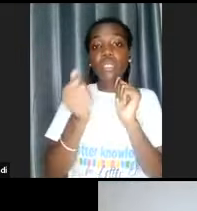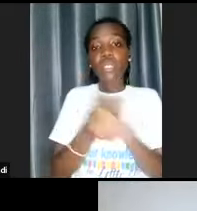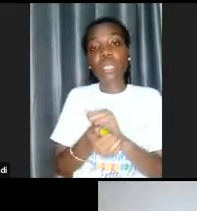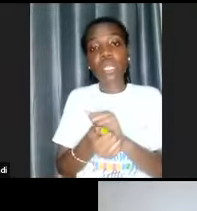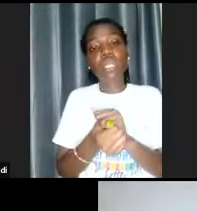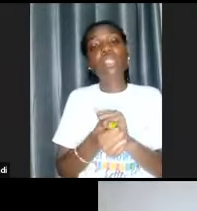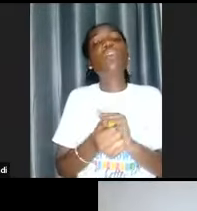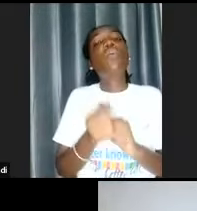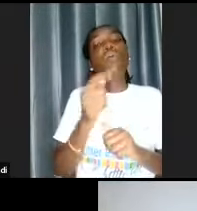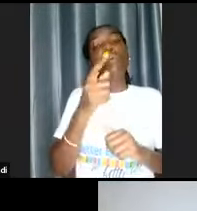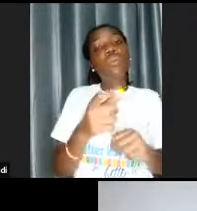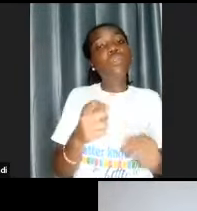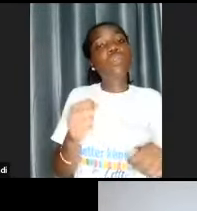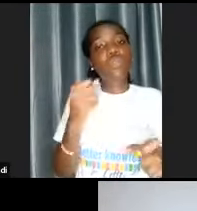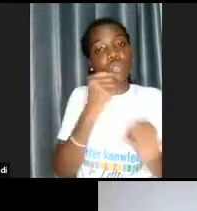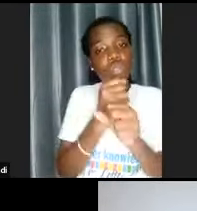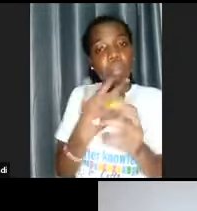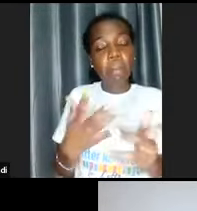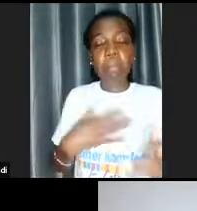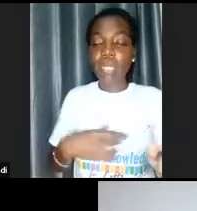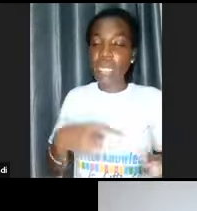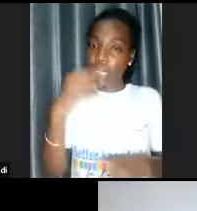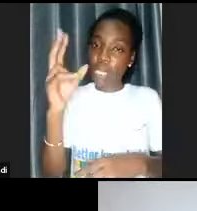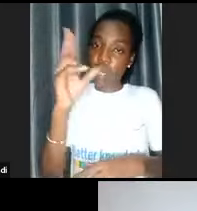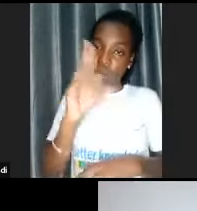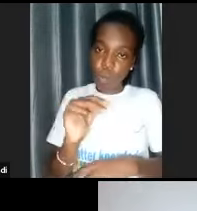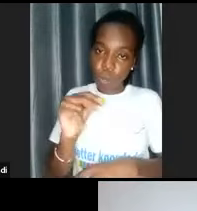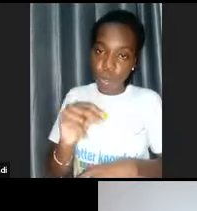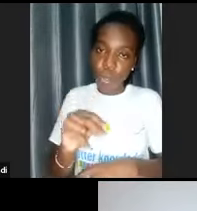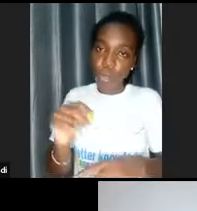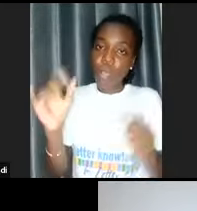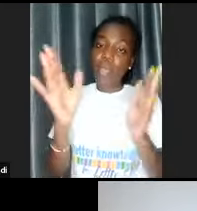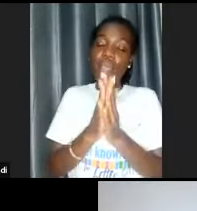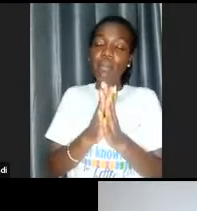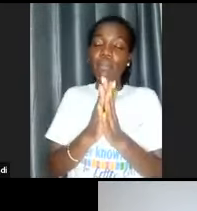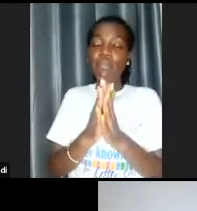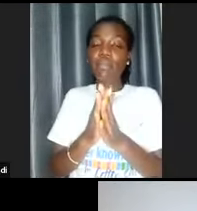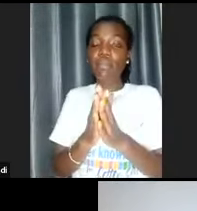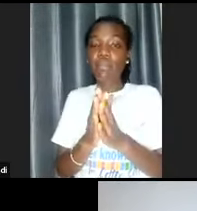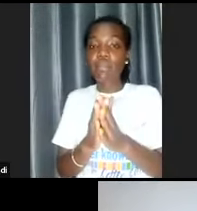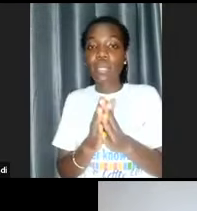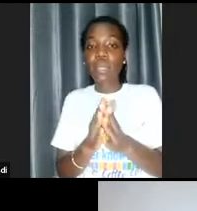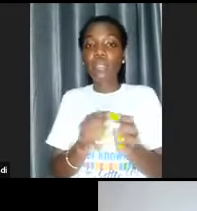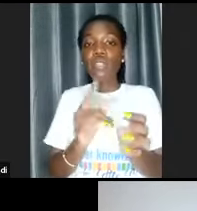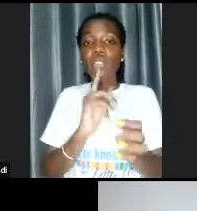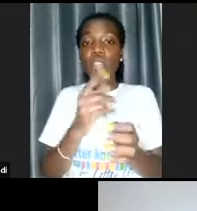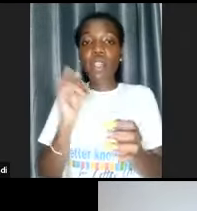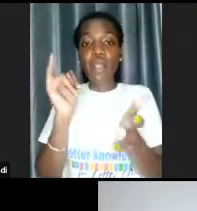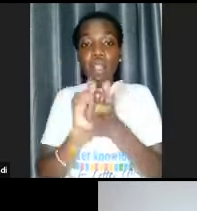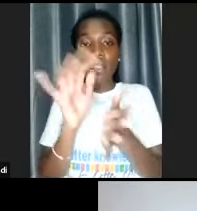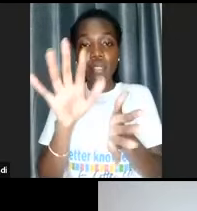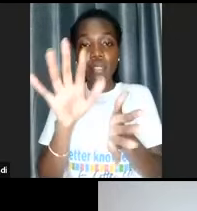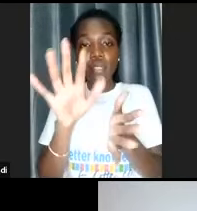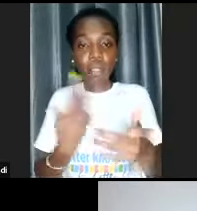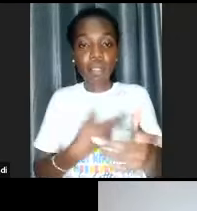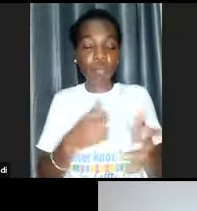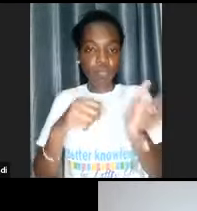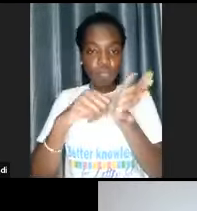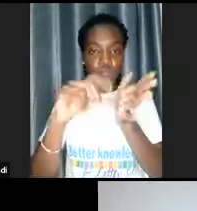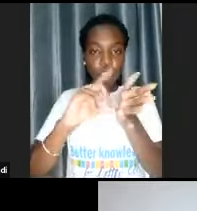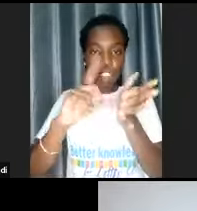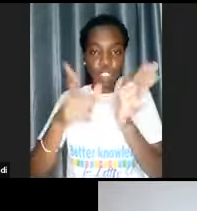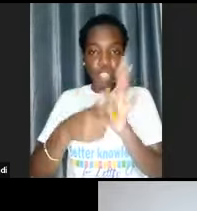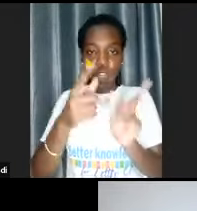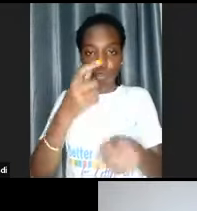I will say no courteously, and I will not do that assignment. So that's how now you align later, even what you do, your business,